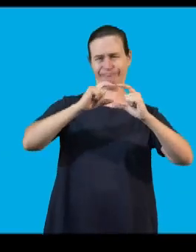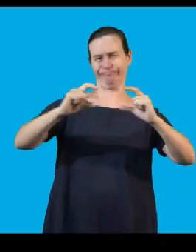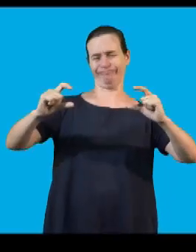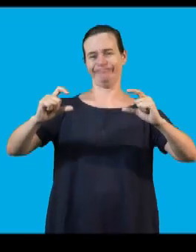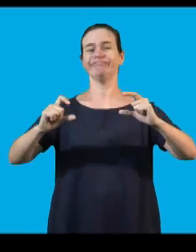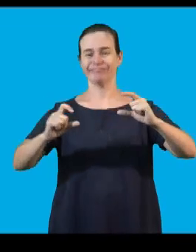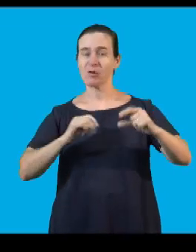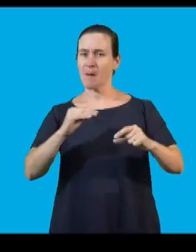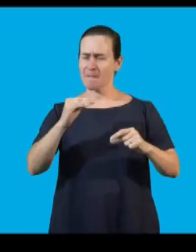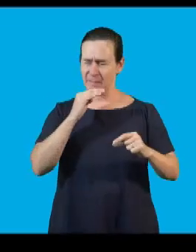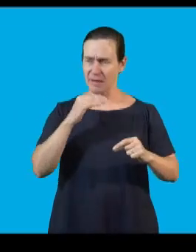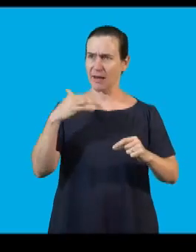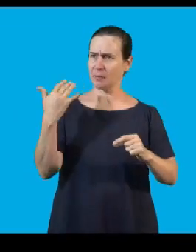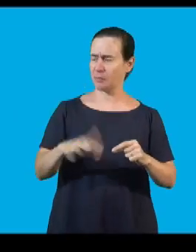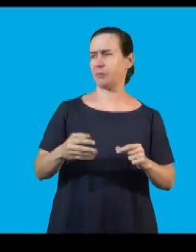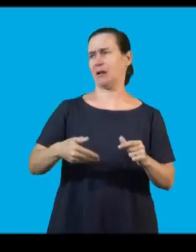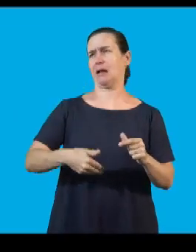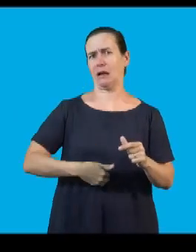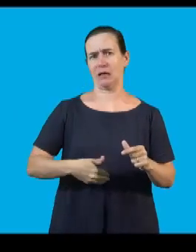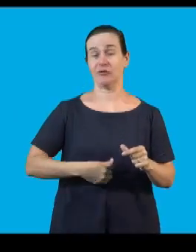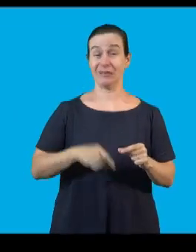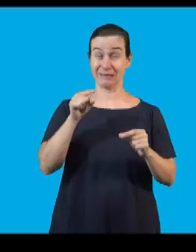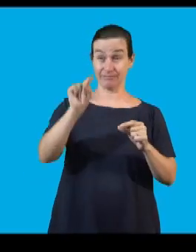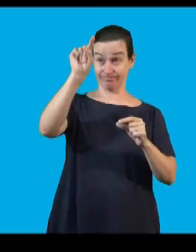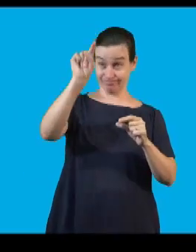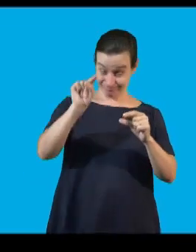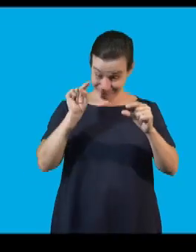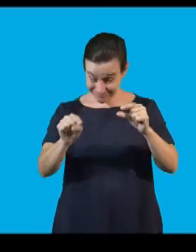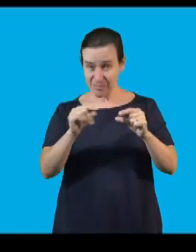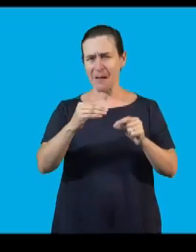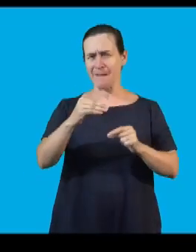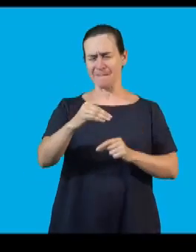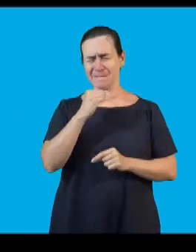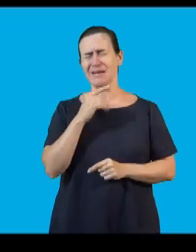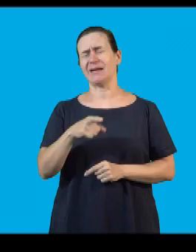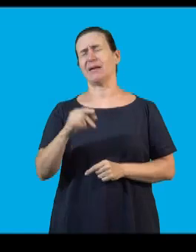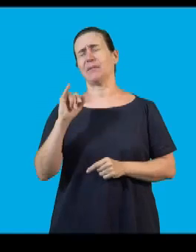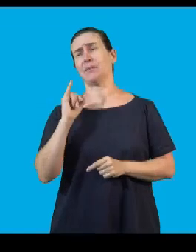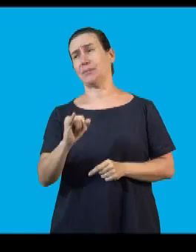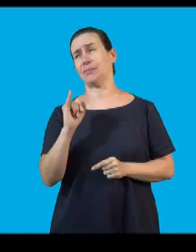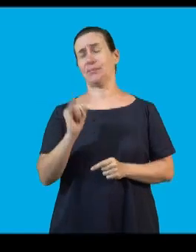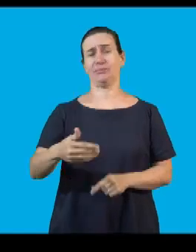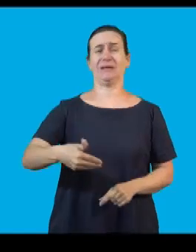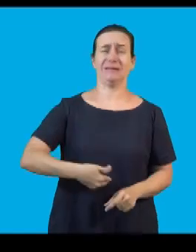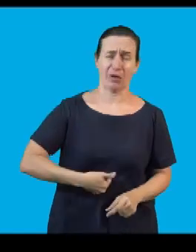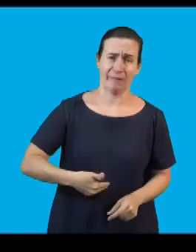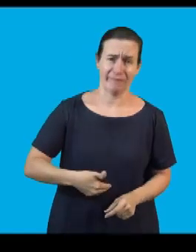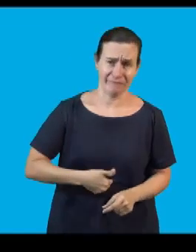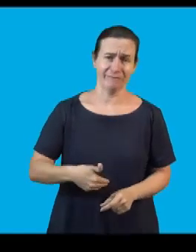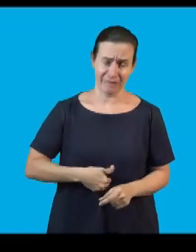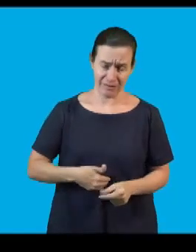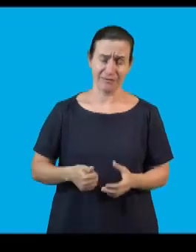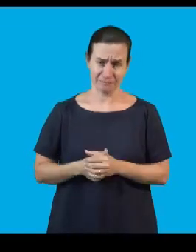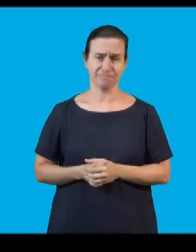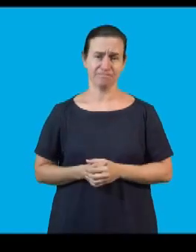see the emphasis on it, right? The exclamation mark emphasizes the dog's hunger. So to add on to